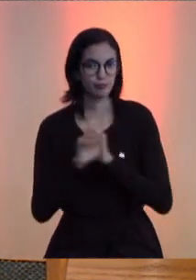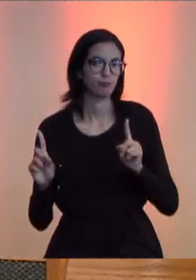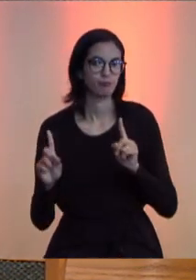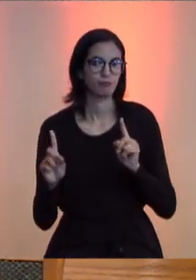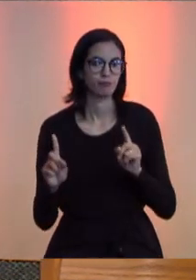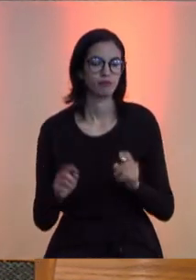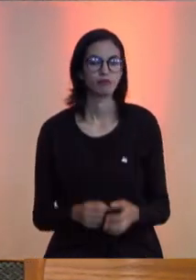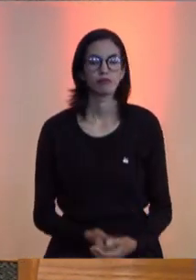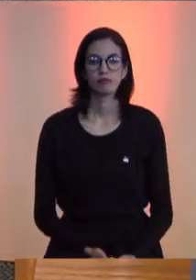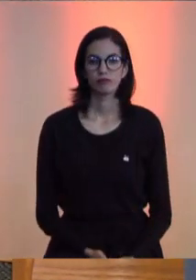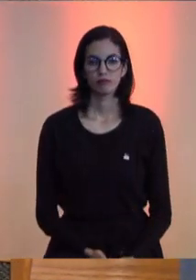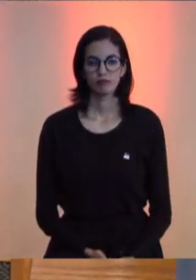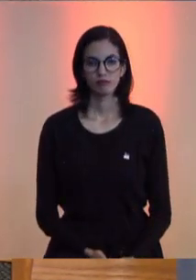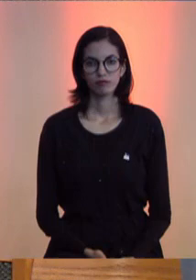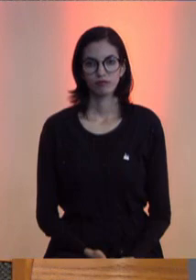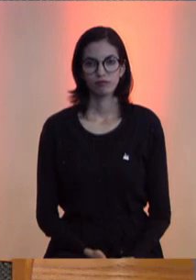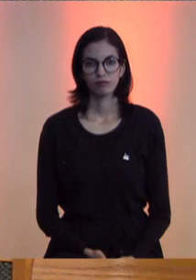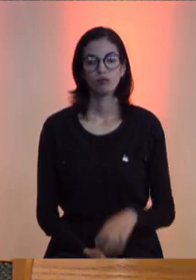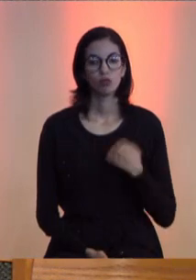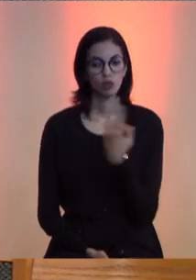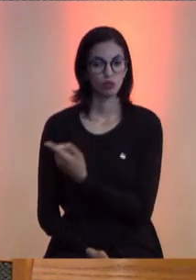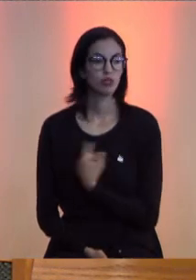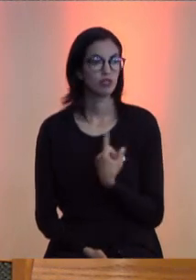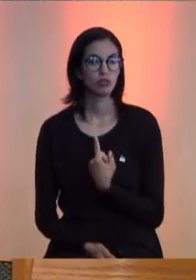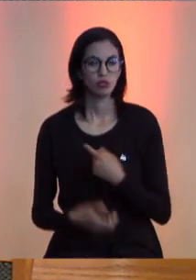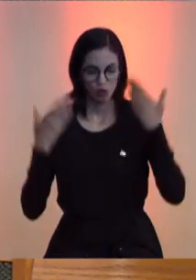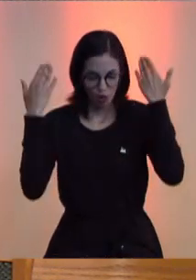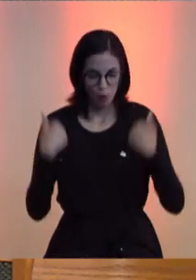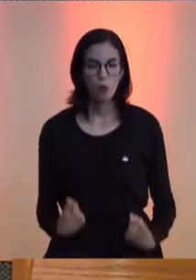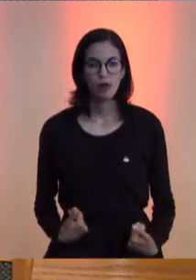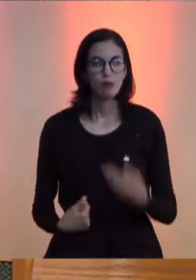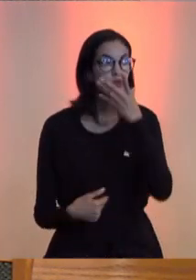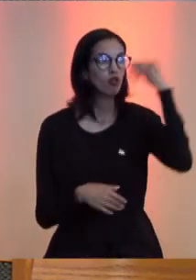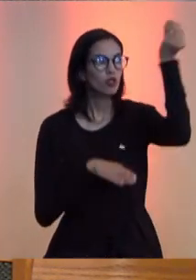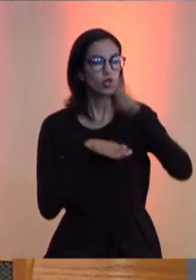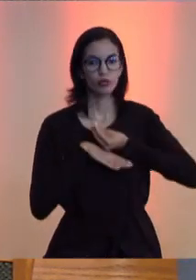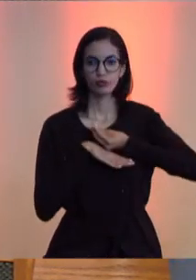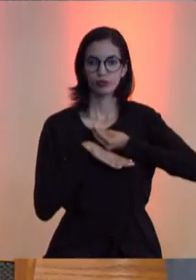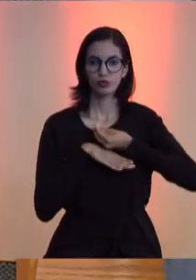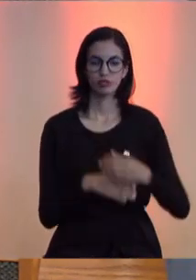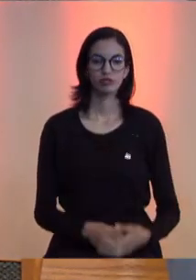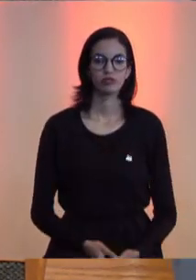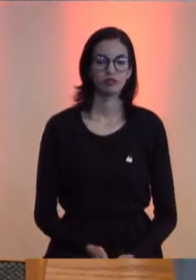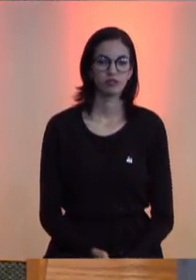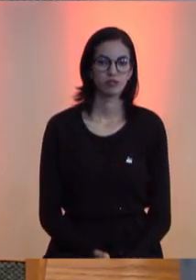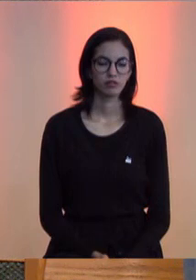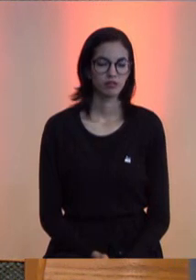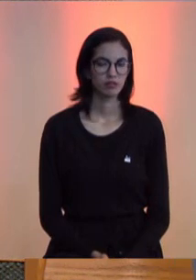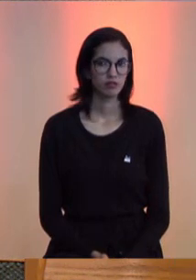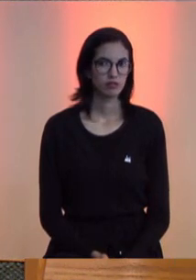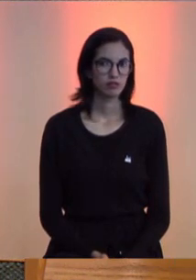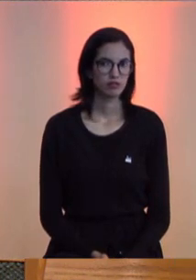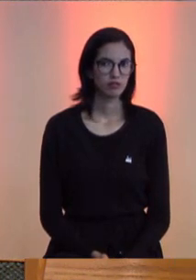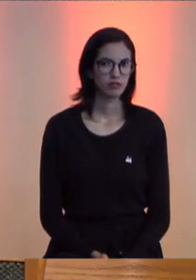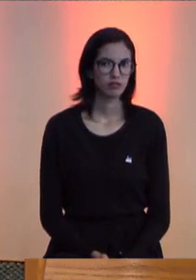bodies is the temple of God, porque nuestros cuerpos son el templo de Dios. You see, young people, there is a time when you have